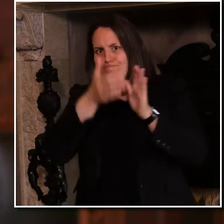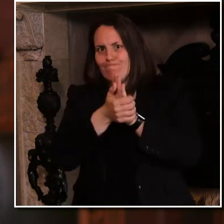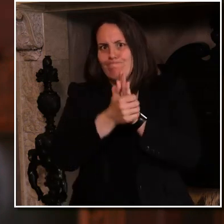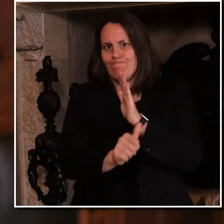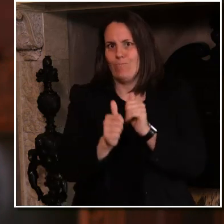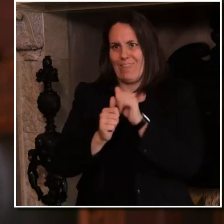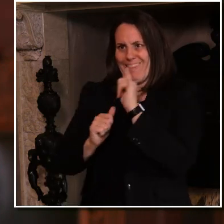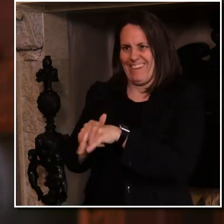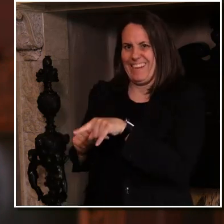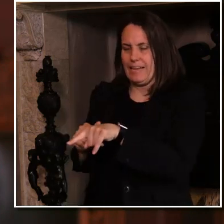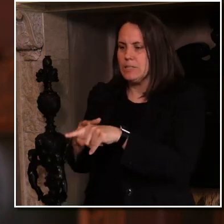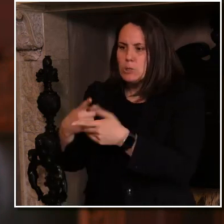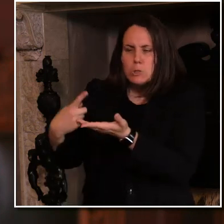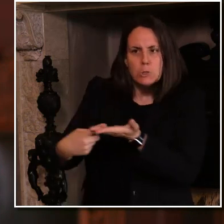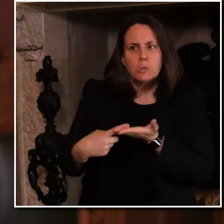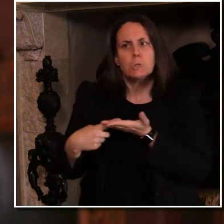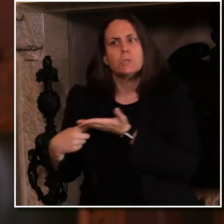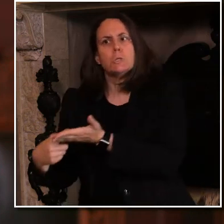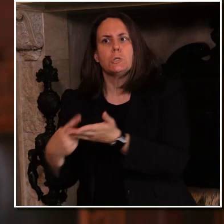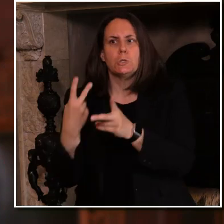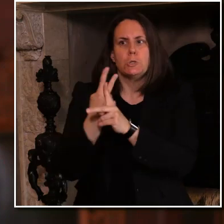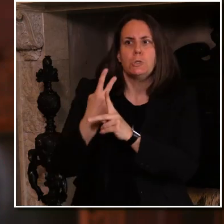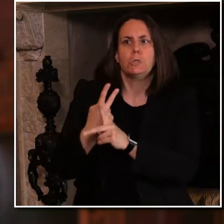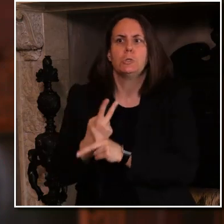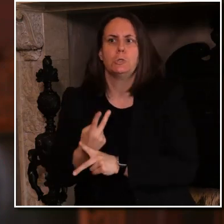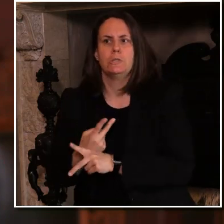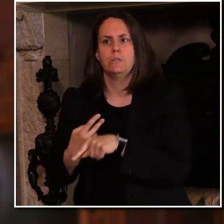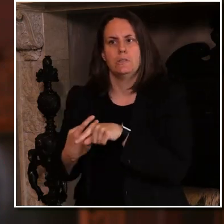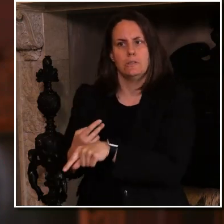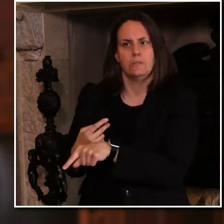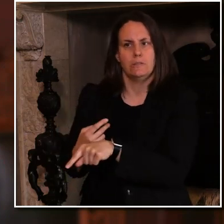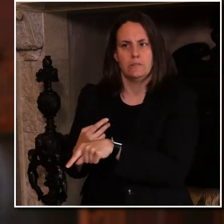expect some recommendations from them shortly.